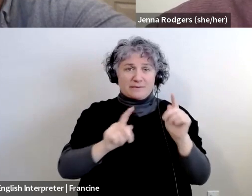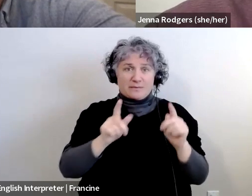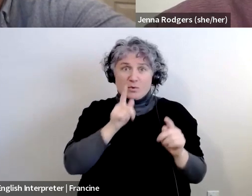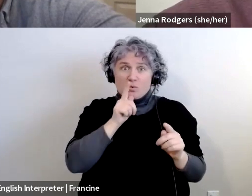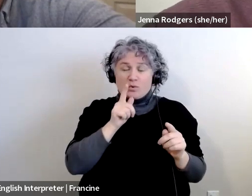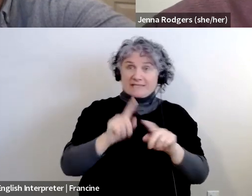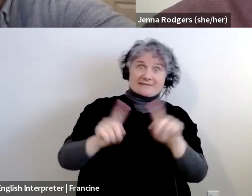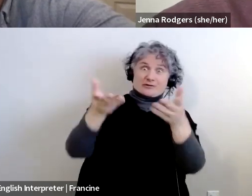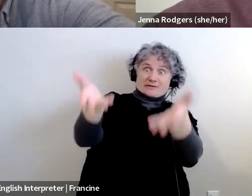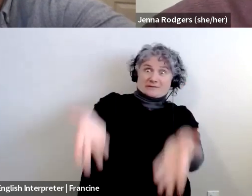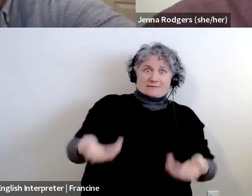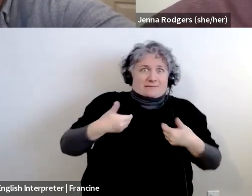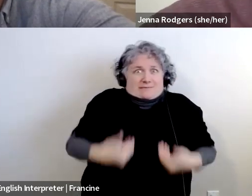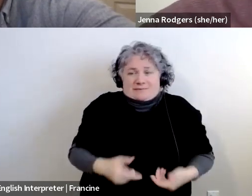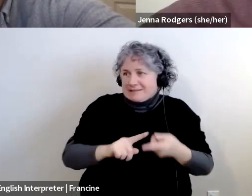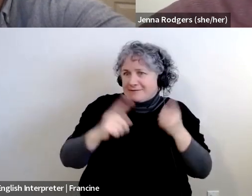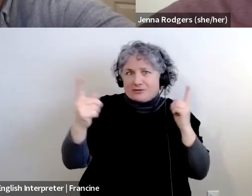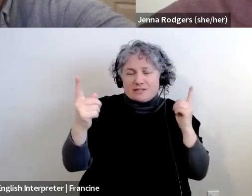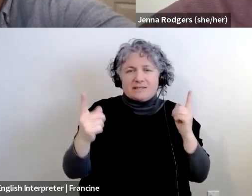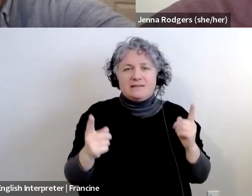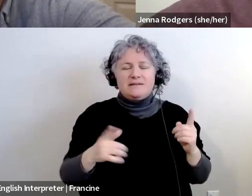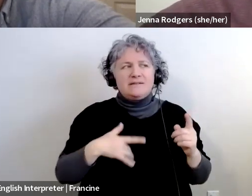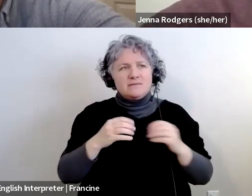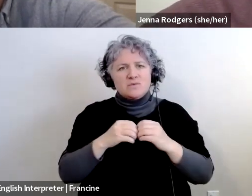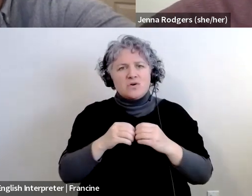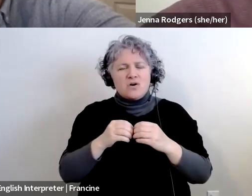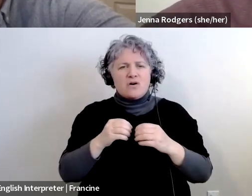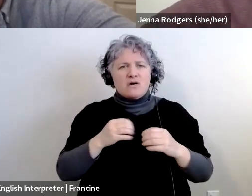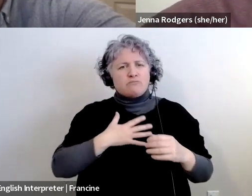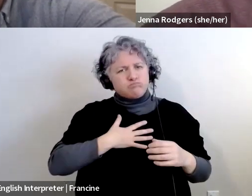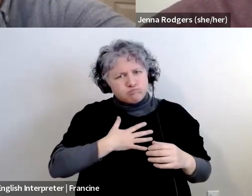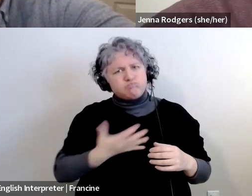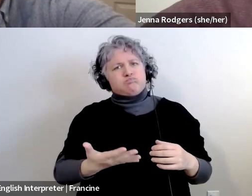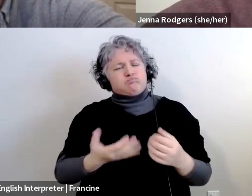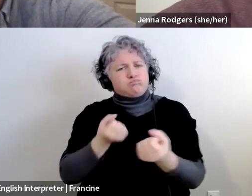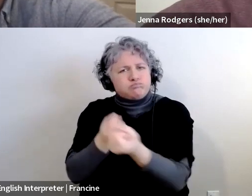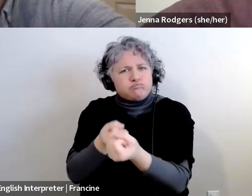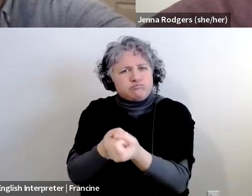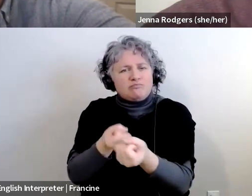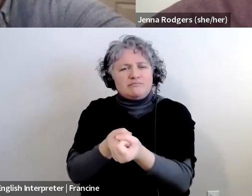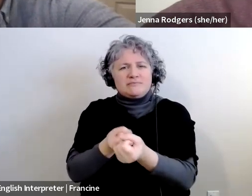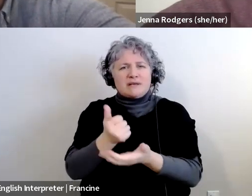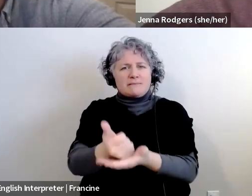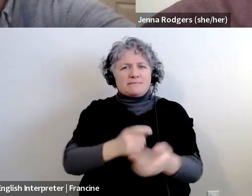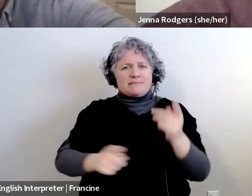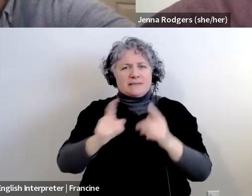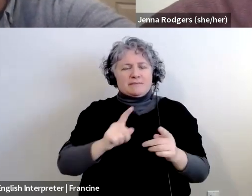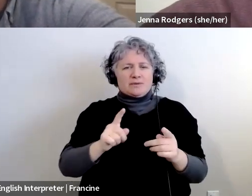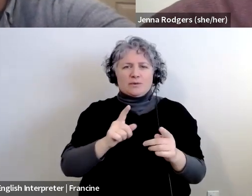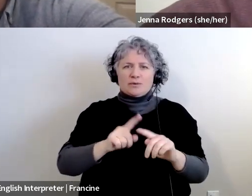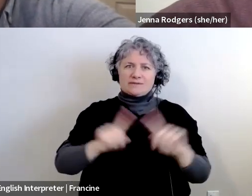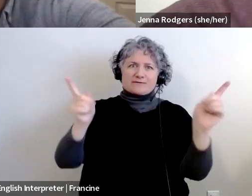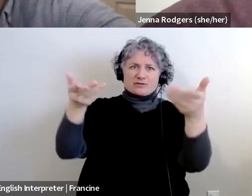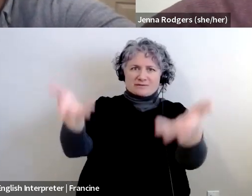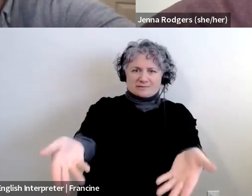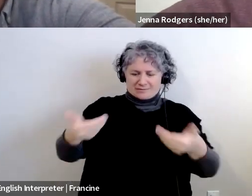us, so that we feel more inclined and able and capable to help folks outside of our personal identities.